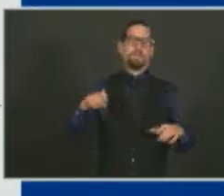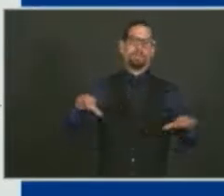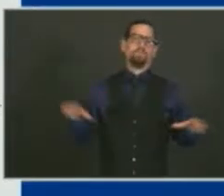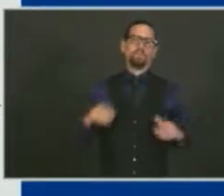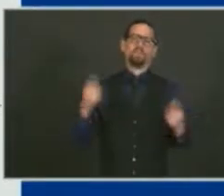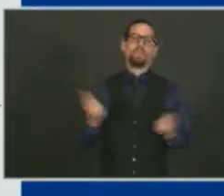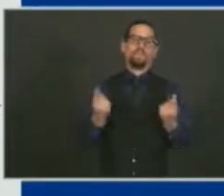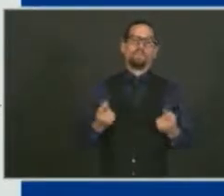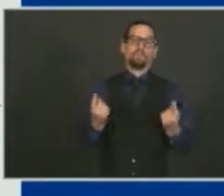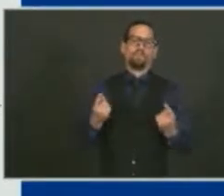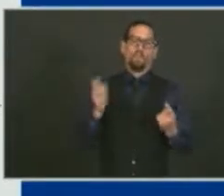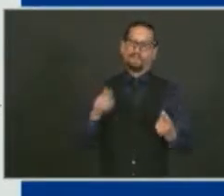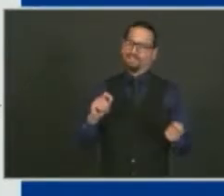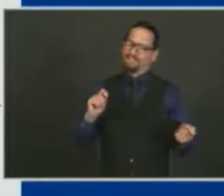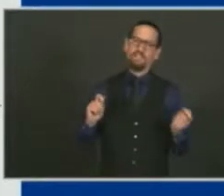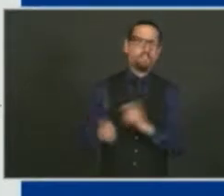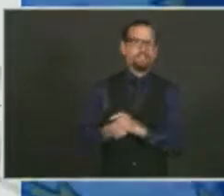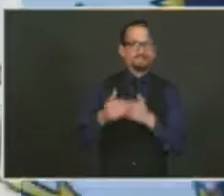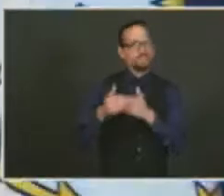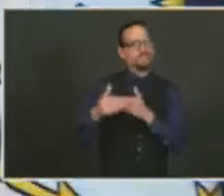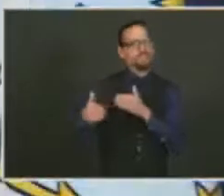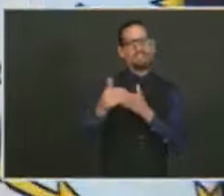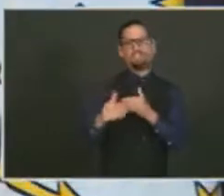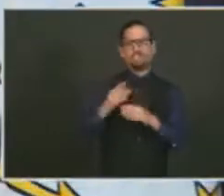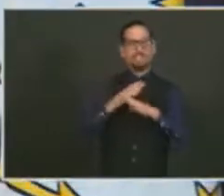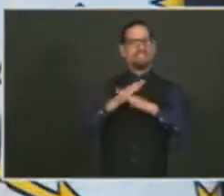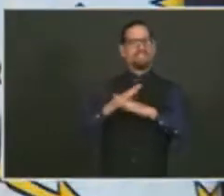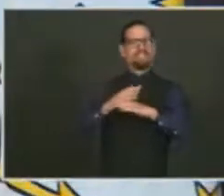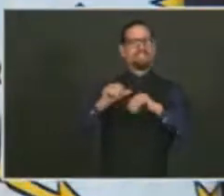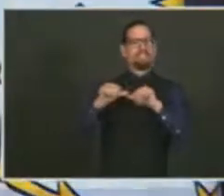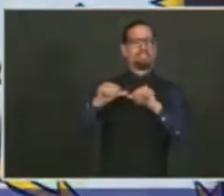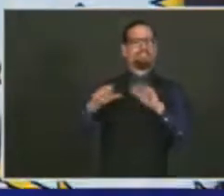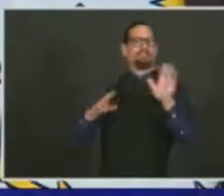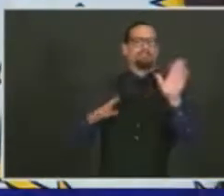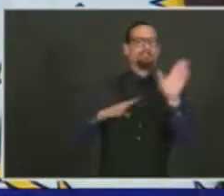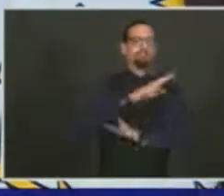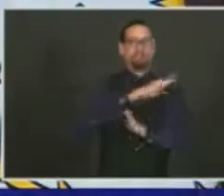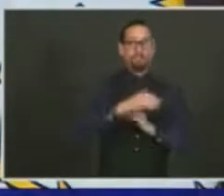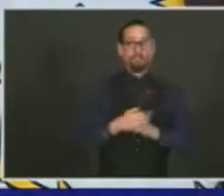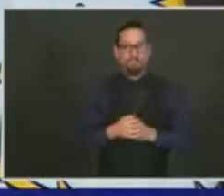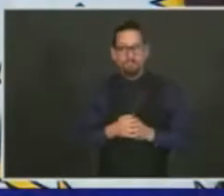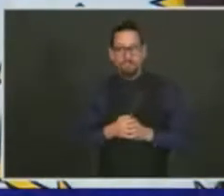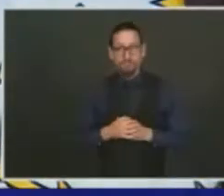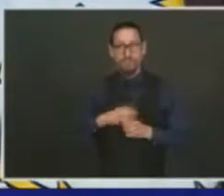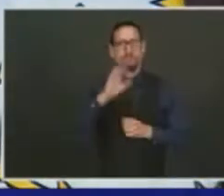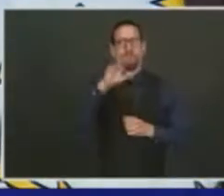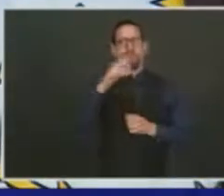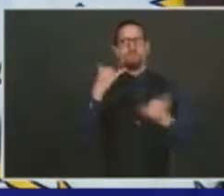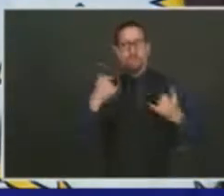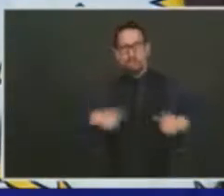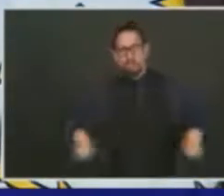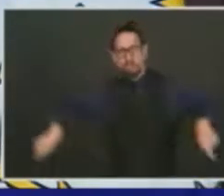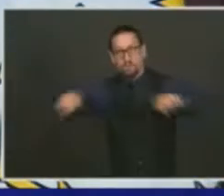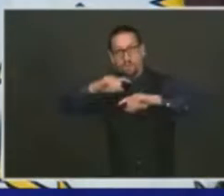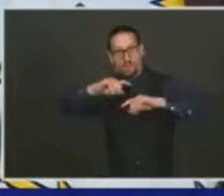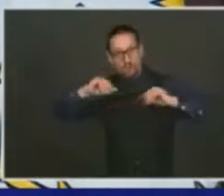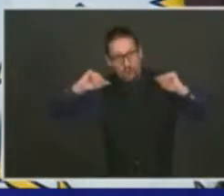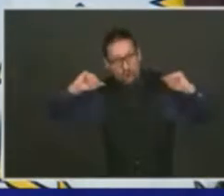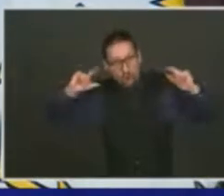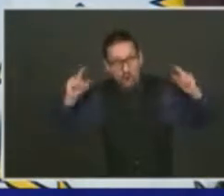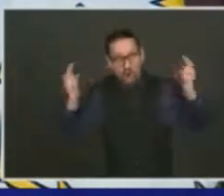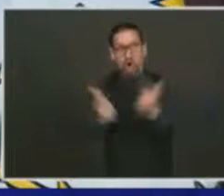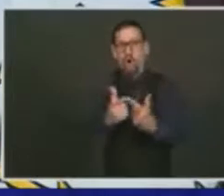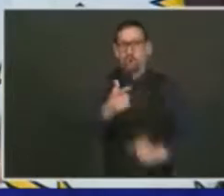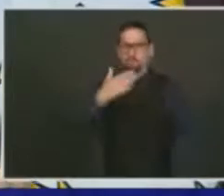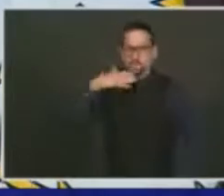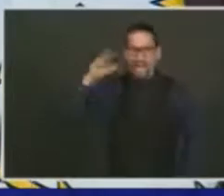And I want to say this, the vast majority of you are doing your level best to follow the rules. I see it.